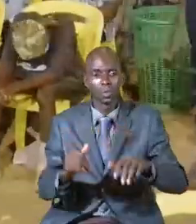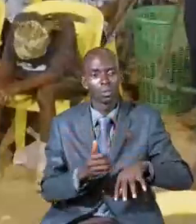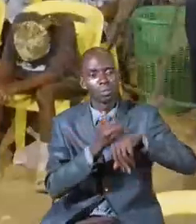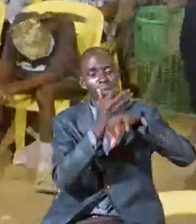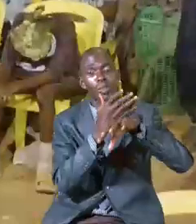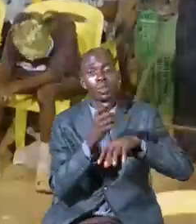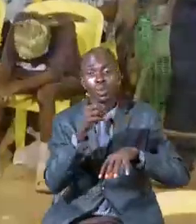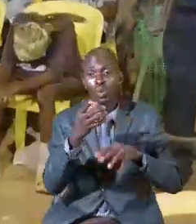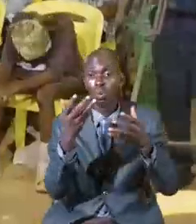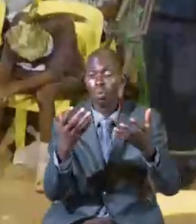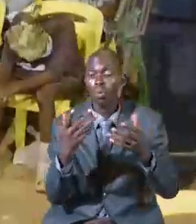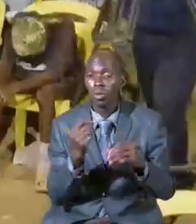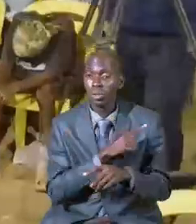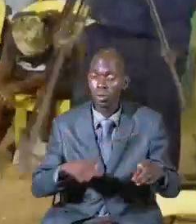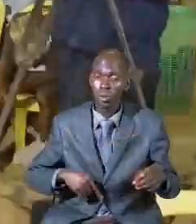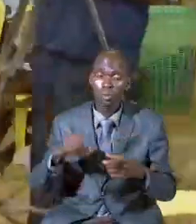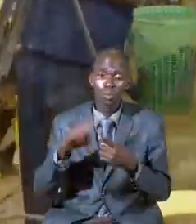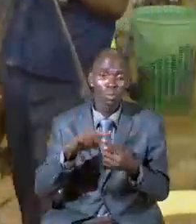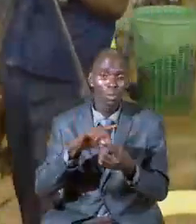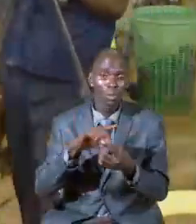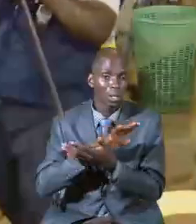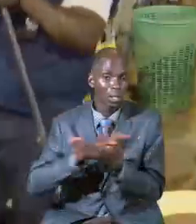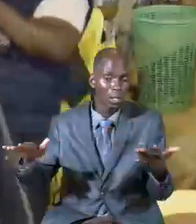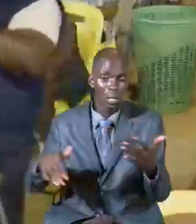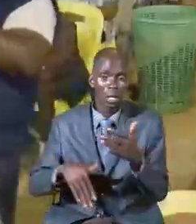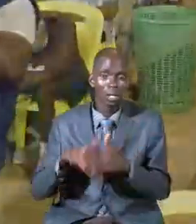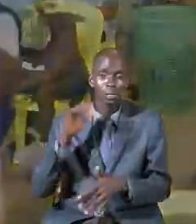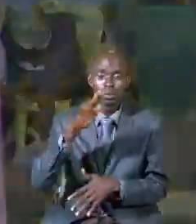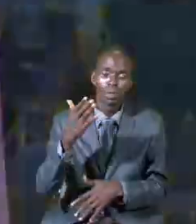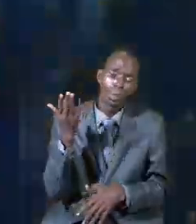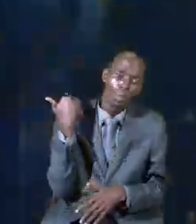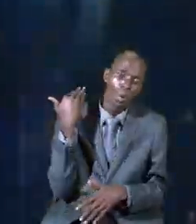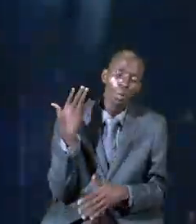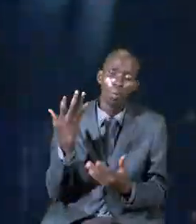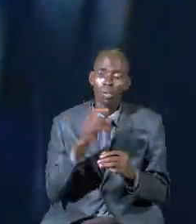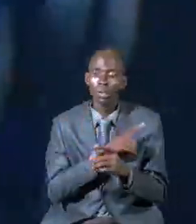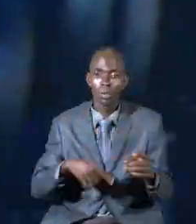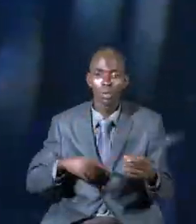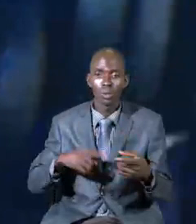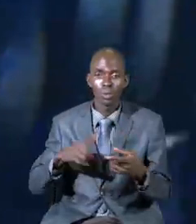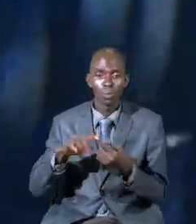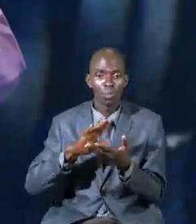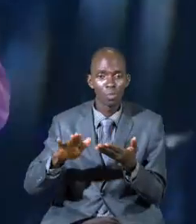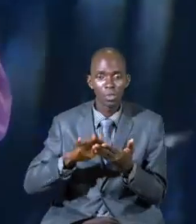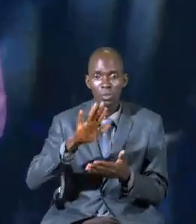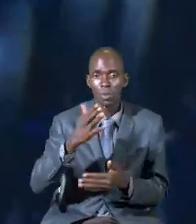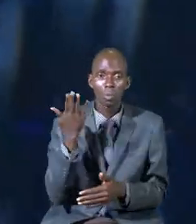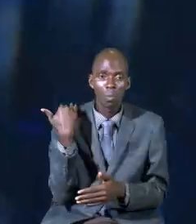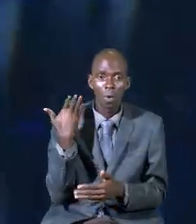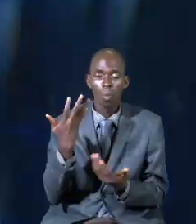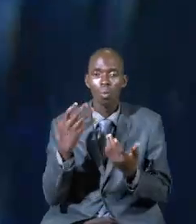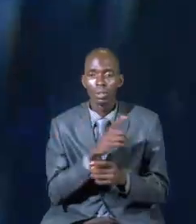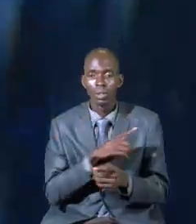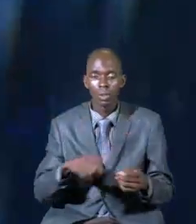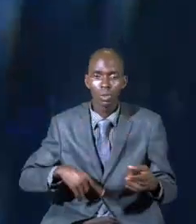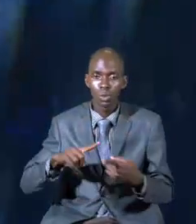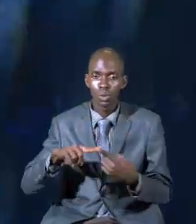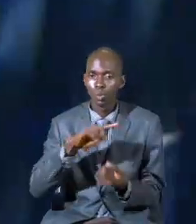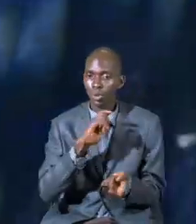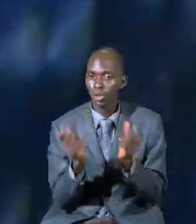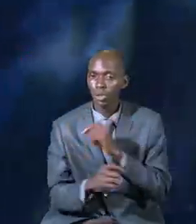to erase the past. You want the Lord to forgive the past. You want the Lord to change the past. You want a